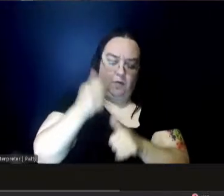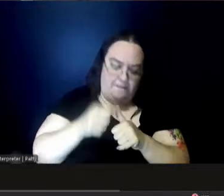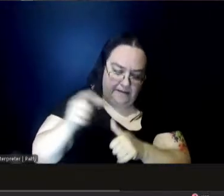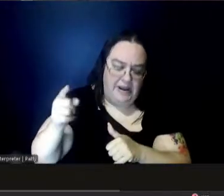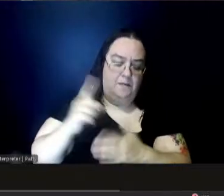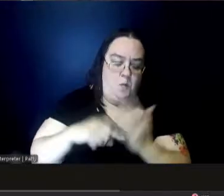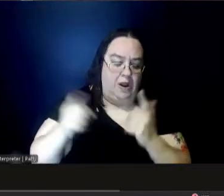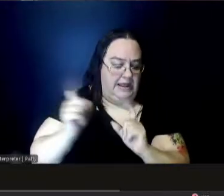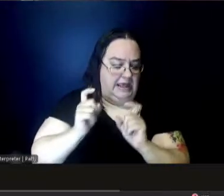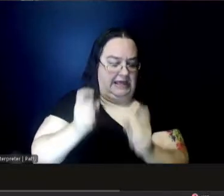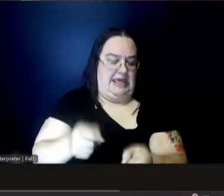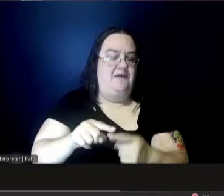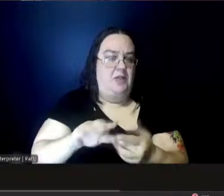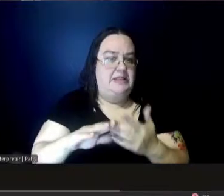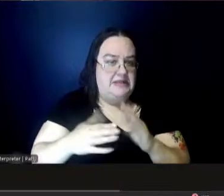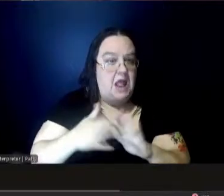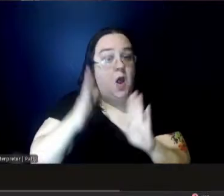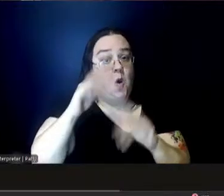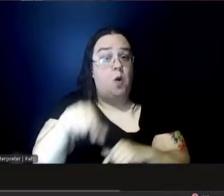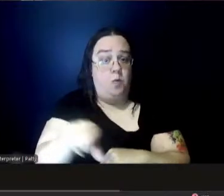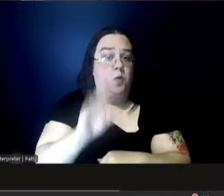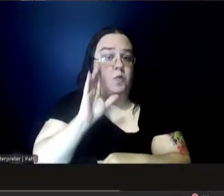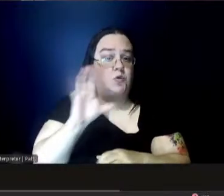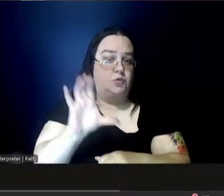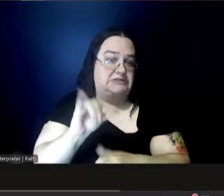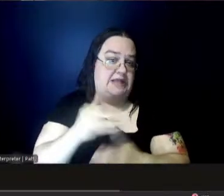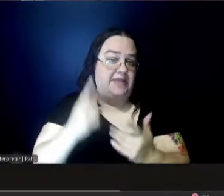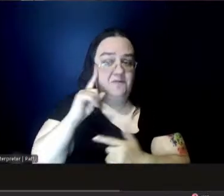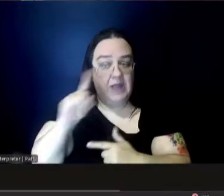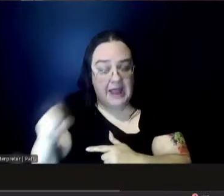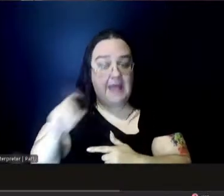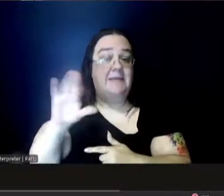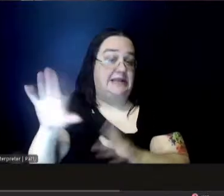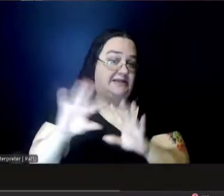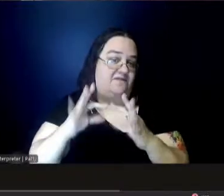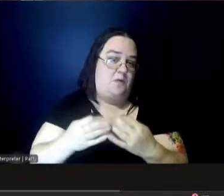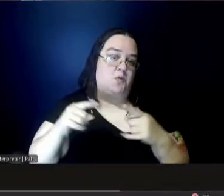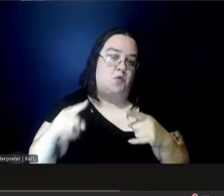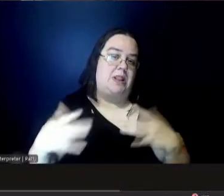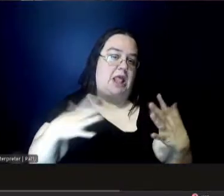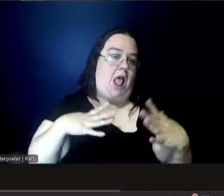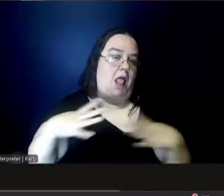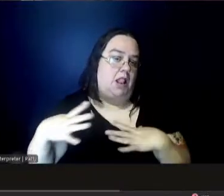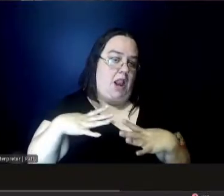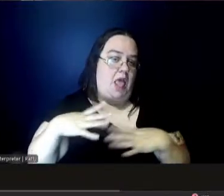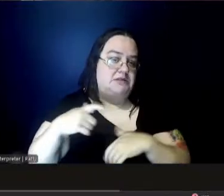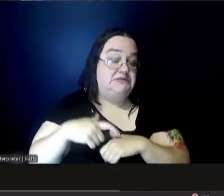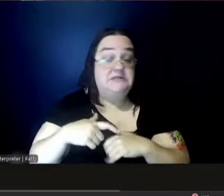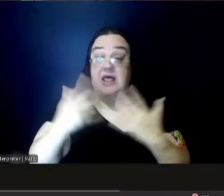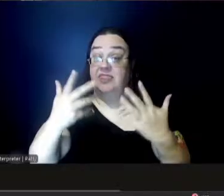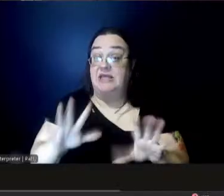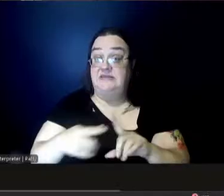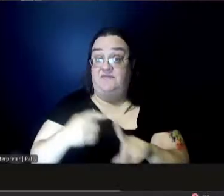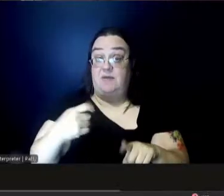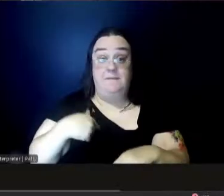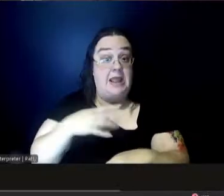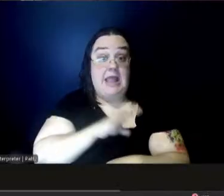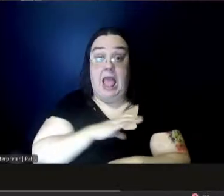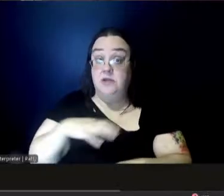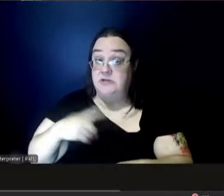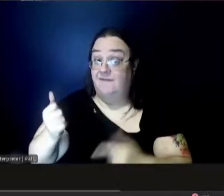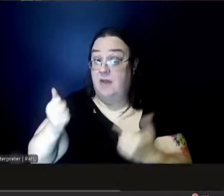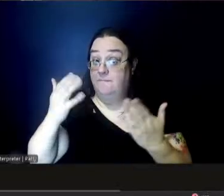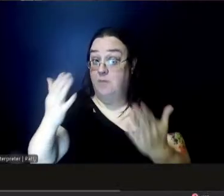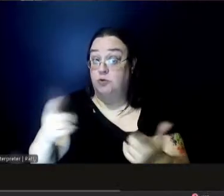and hope that you do the same for him and his family during the holiday season. That's it from me. Council, is there a motion to